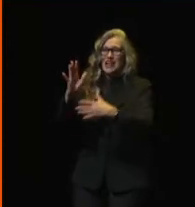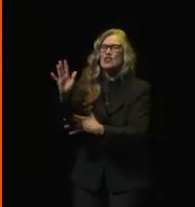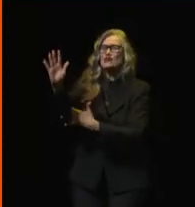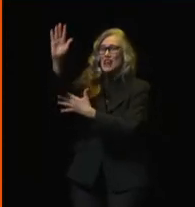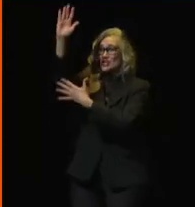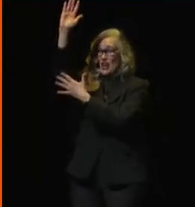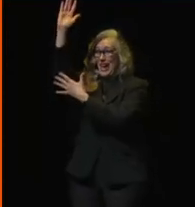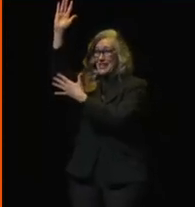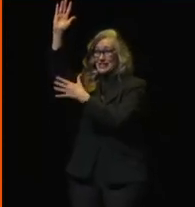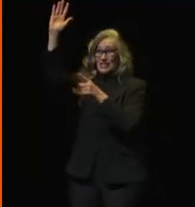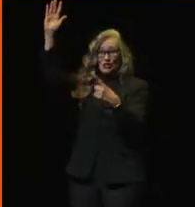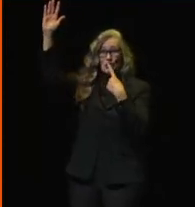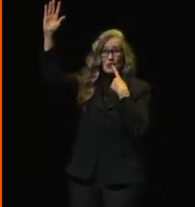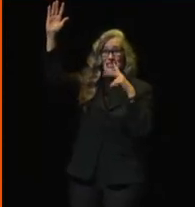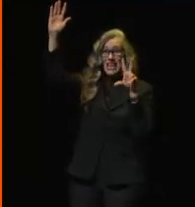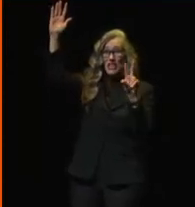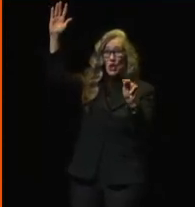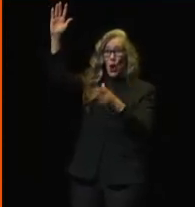you were able to say no.